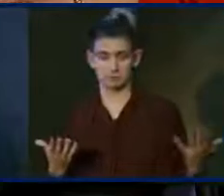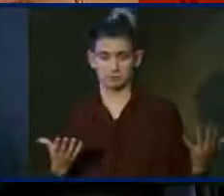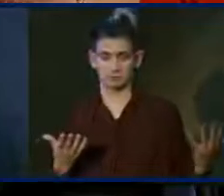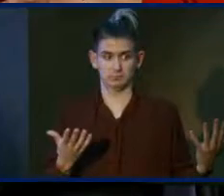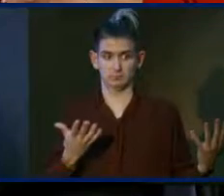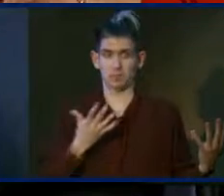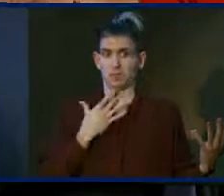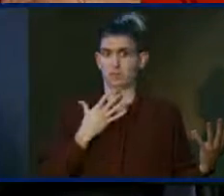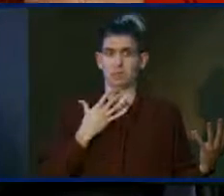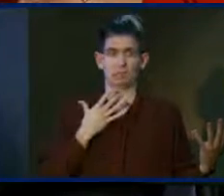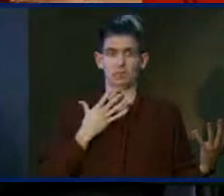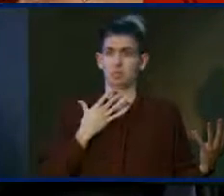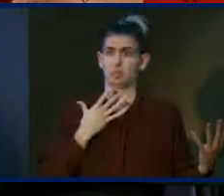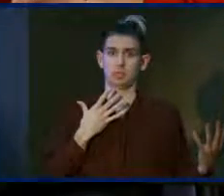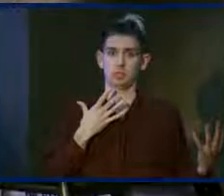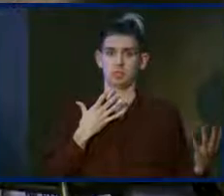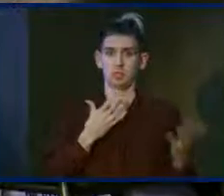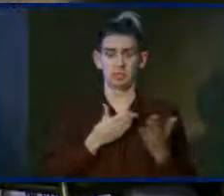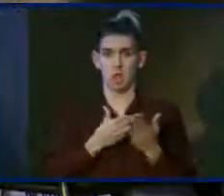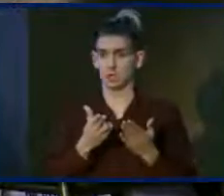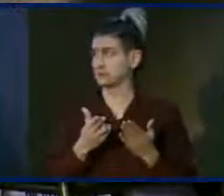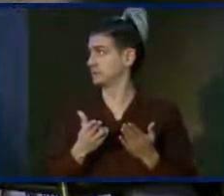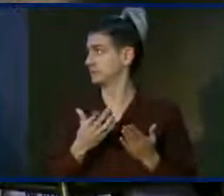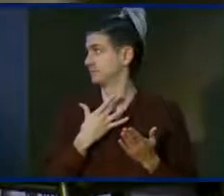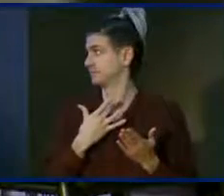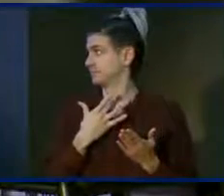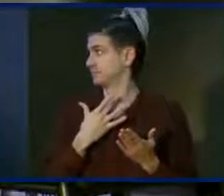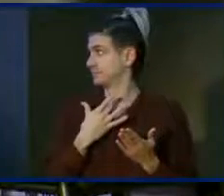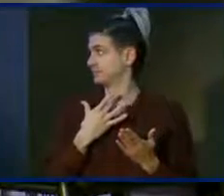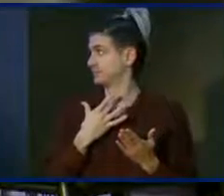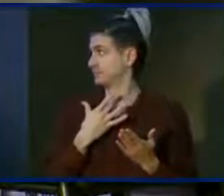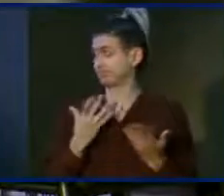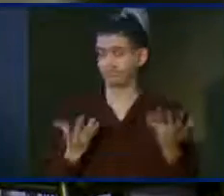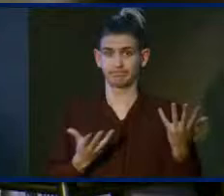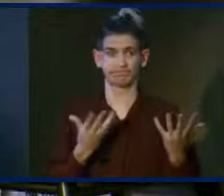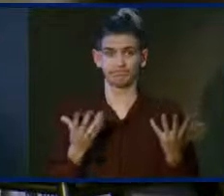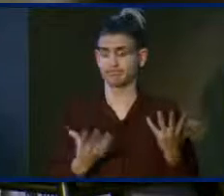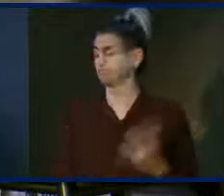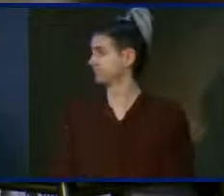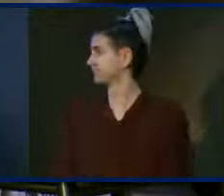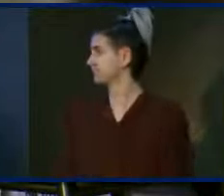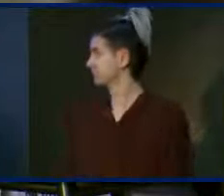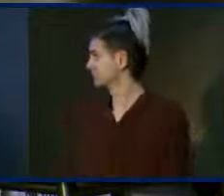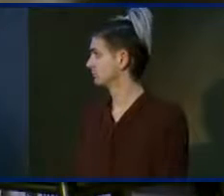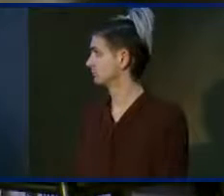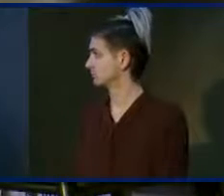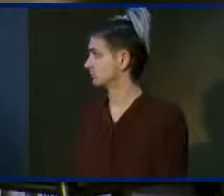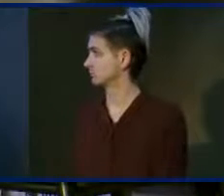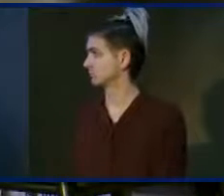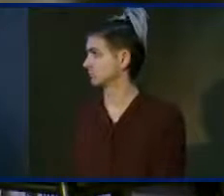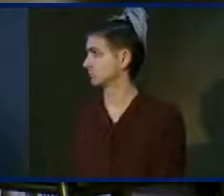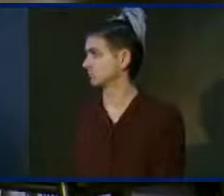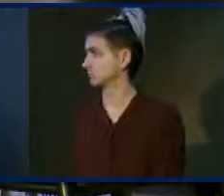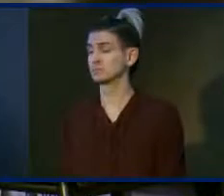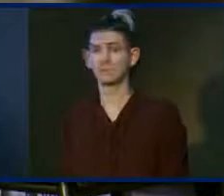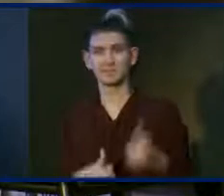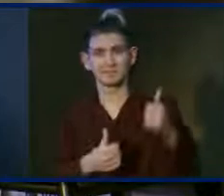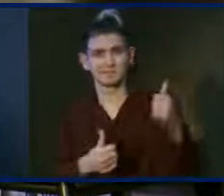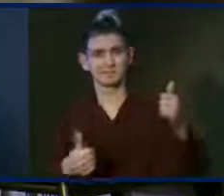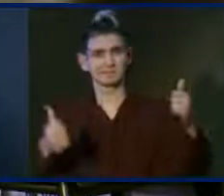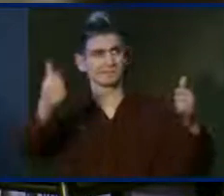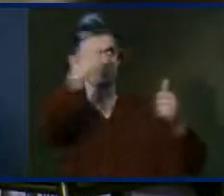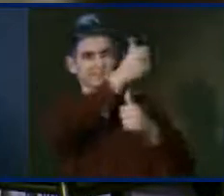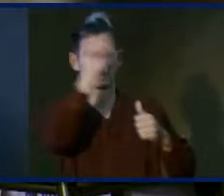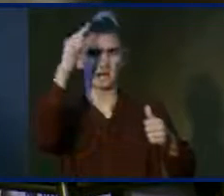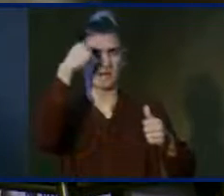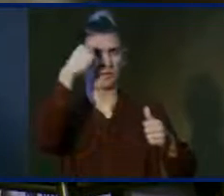for the fact that the powers that be in Washington right now are just